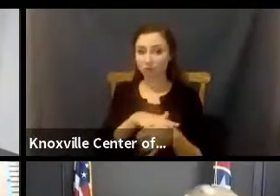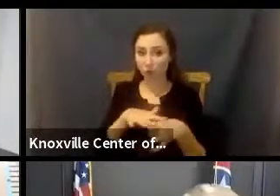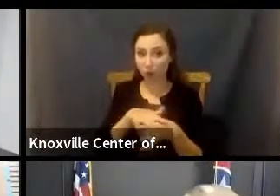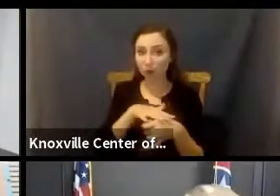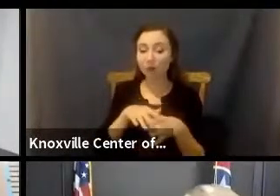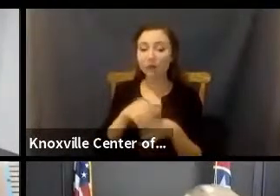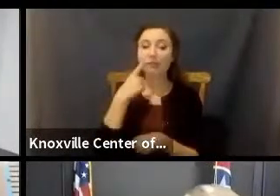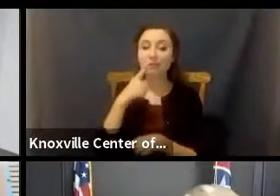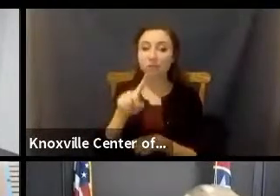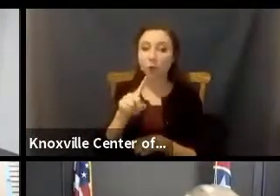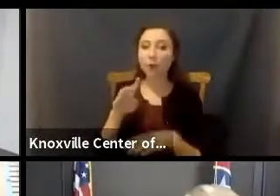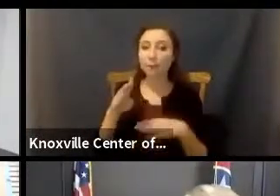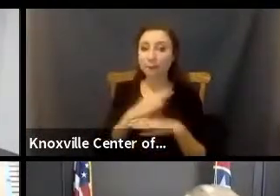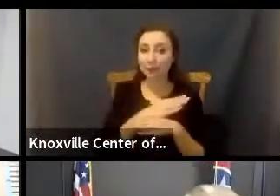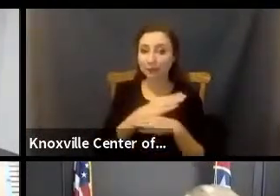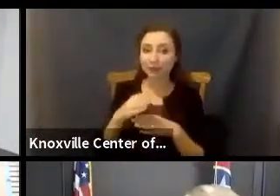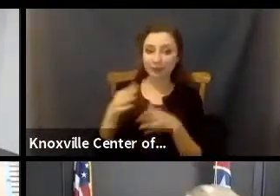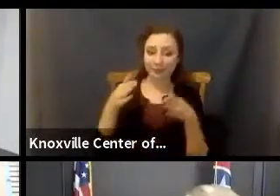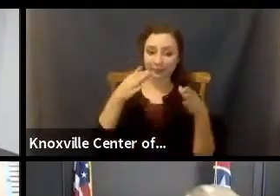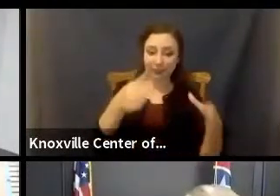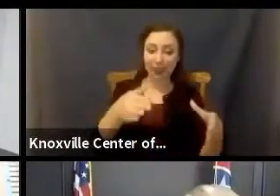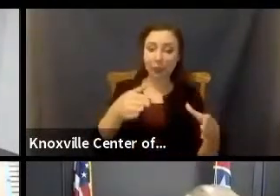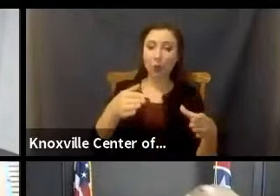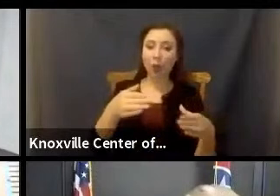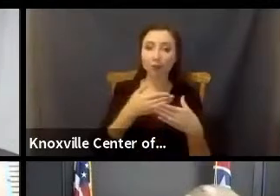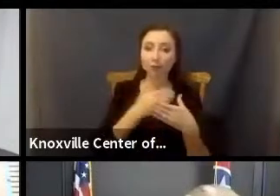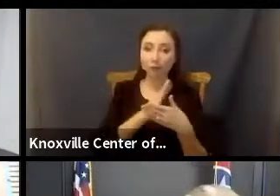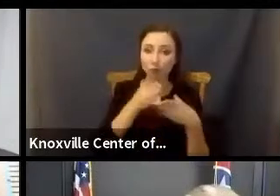sidewalks, rights of way, or streets.